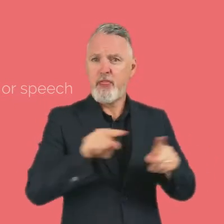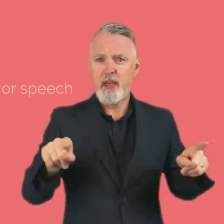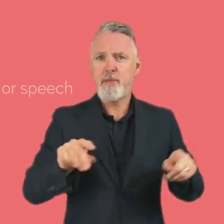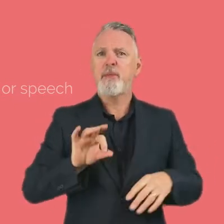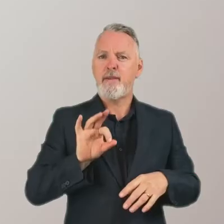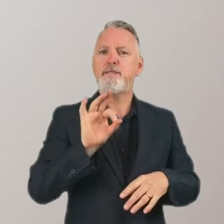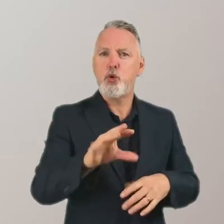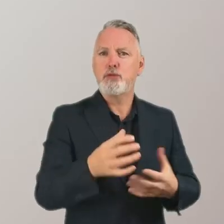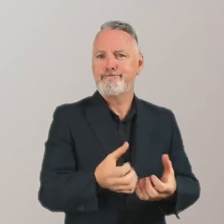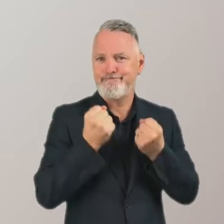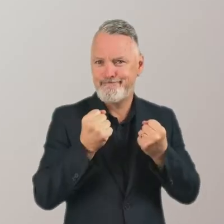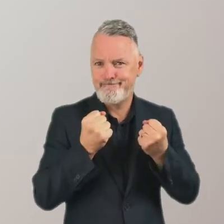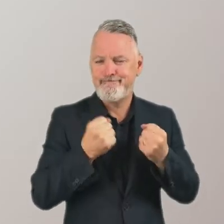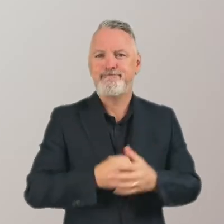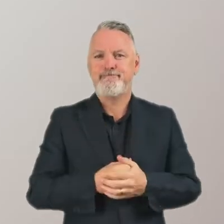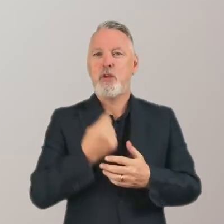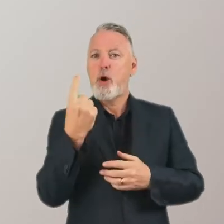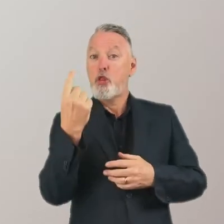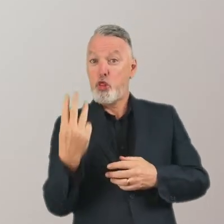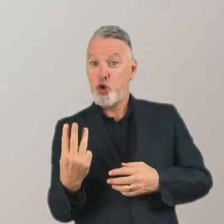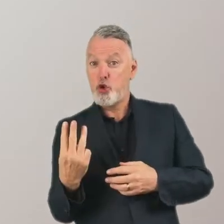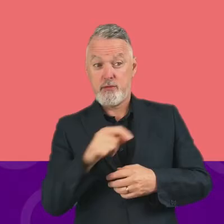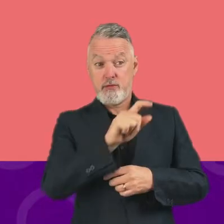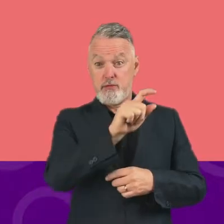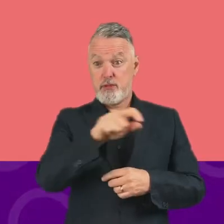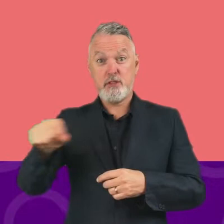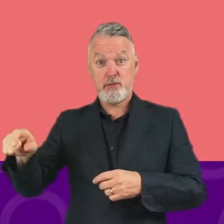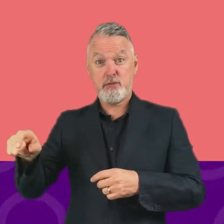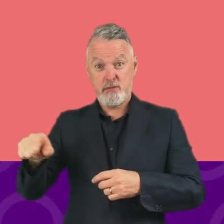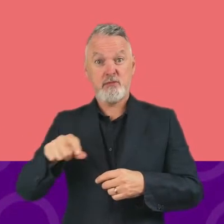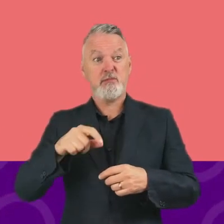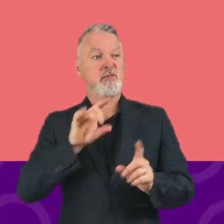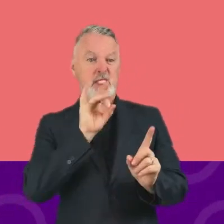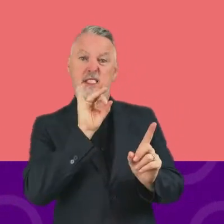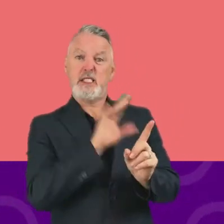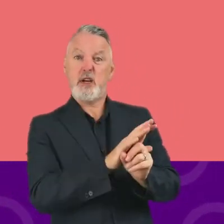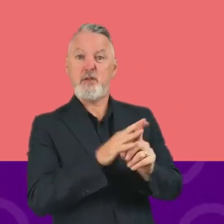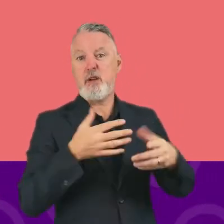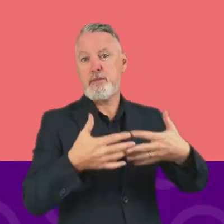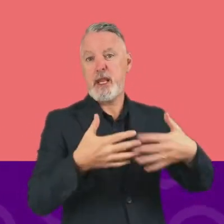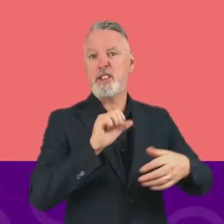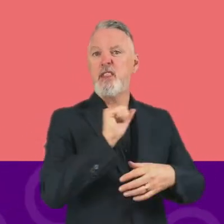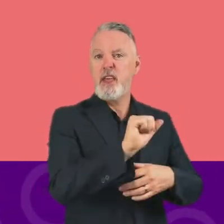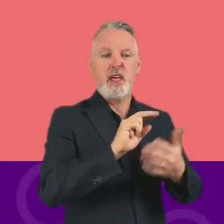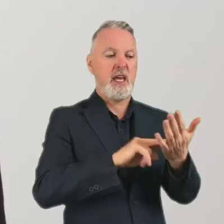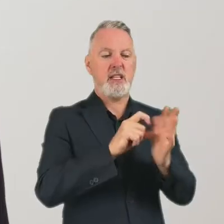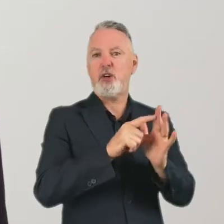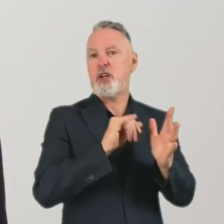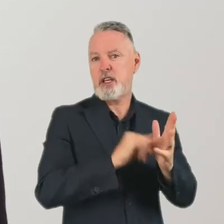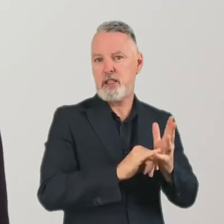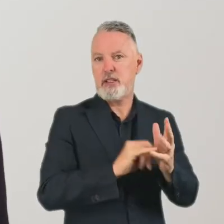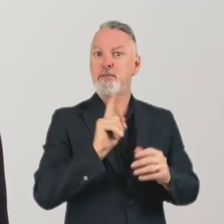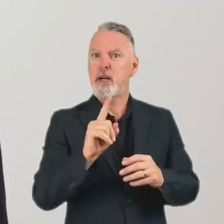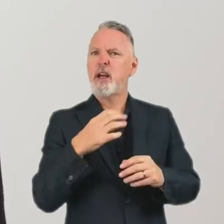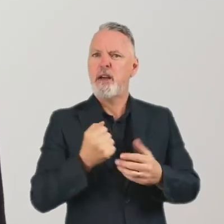their goals. About one-third of NDIS participants choose to self-manage at least part of their NDIS budget. But there